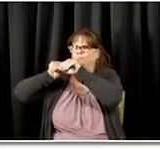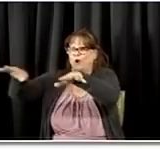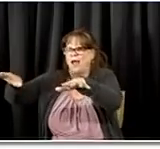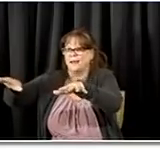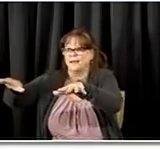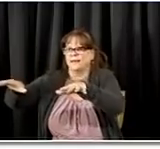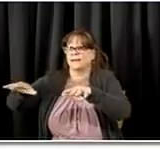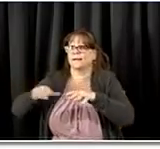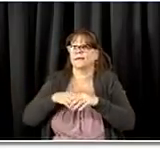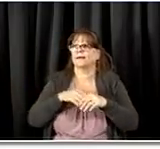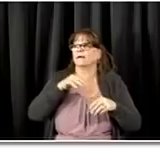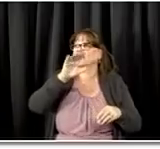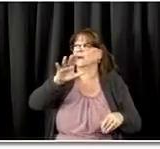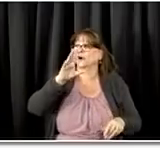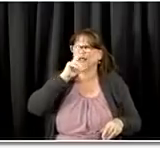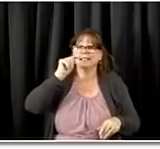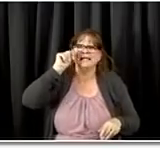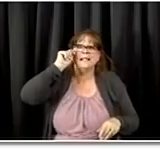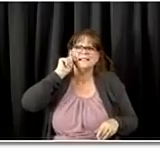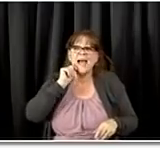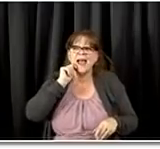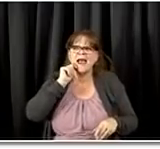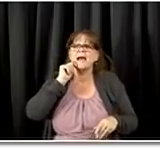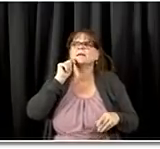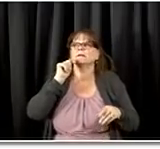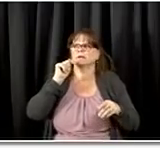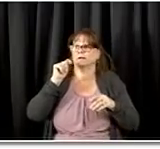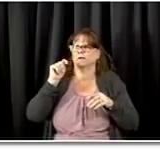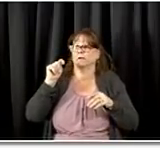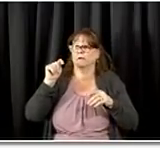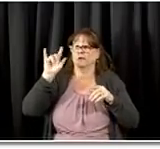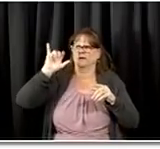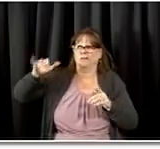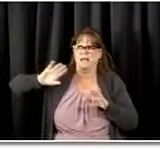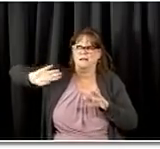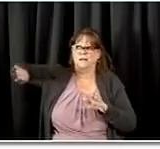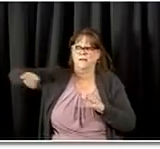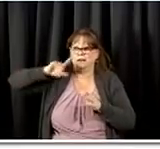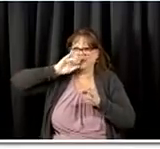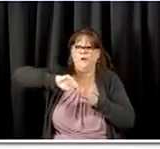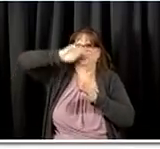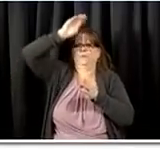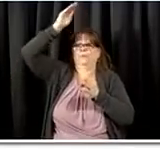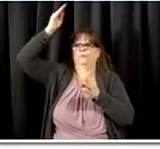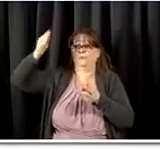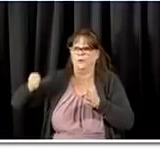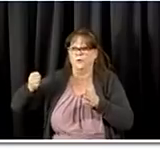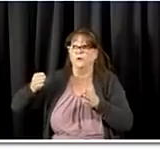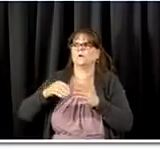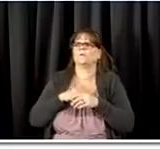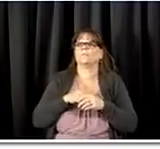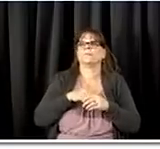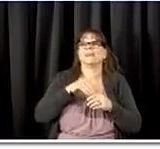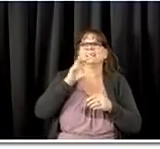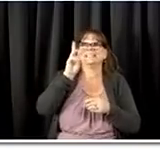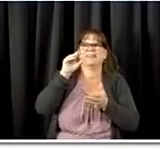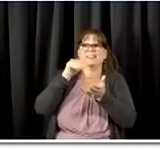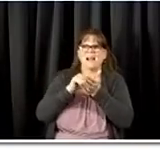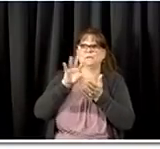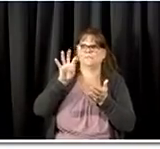current trajectory in the state. You'll see that there's a horizontal line drawn at 6,460. That is our